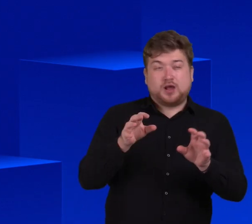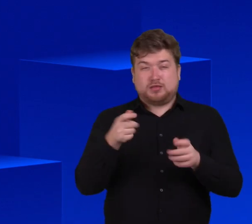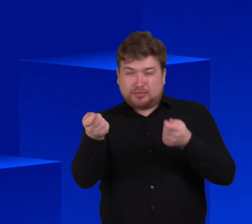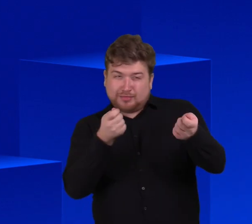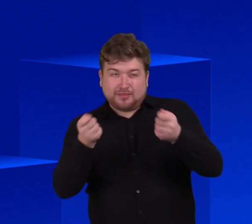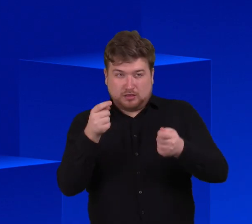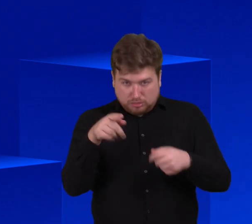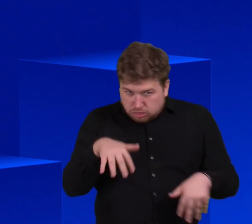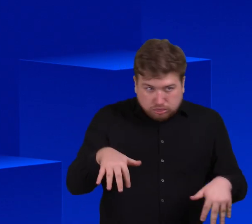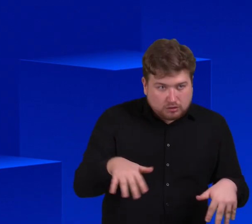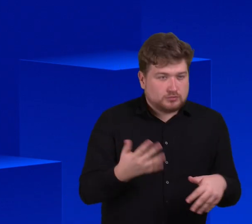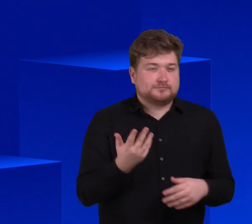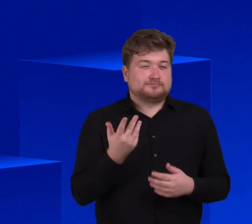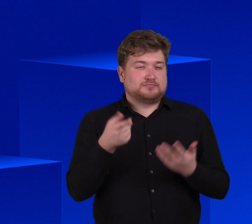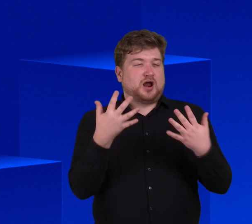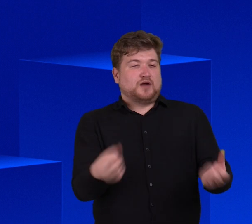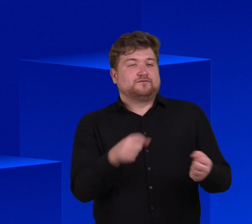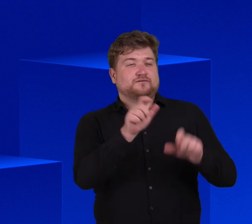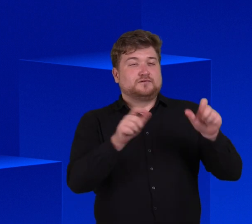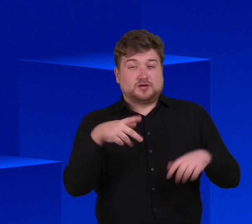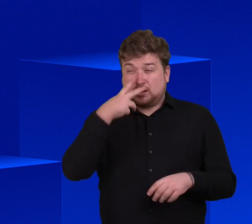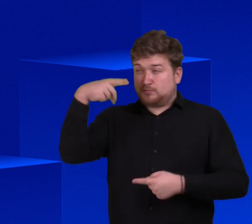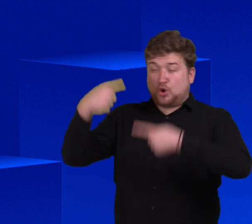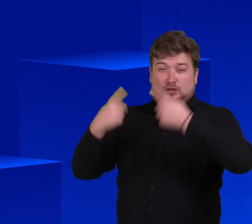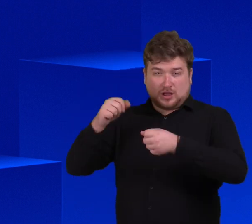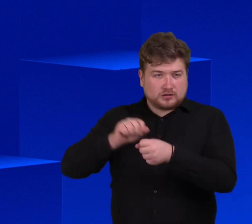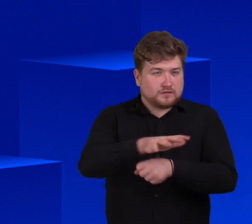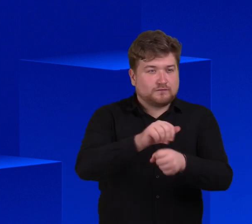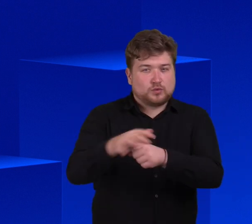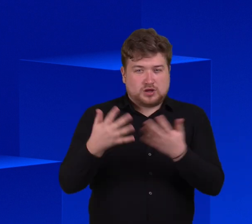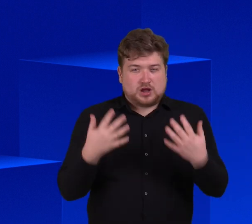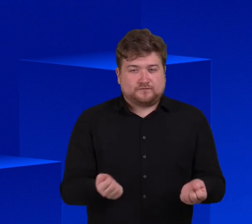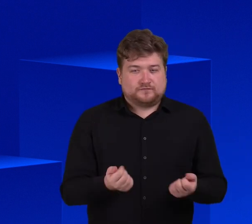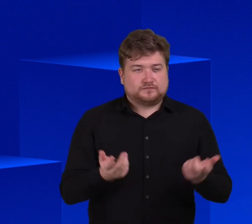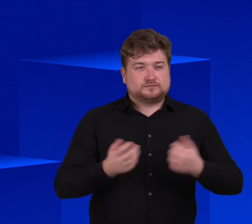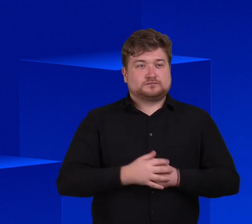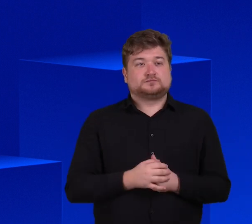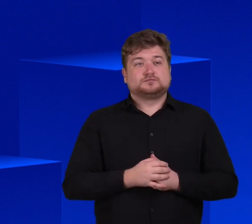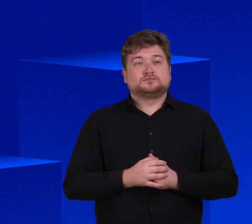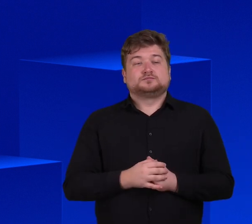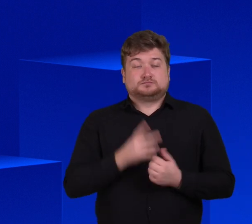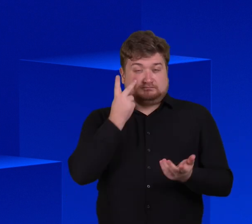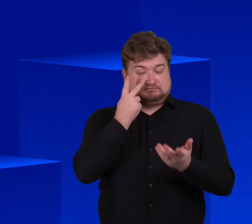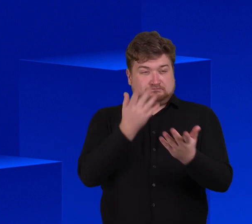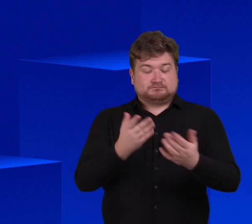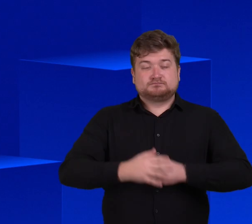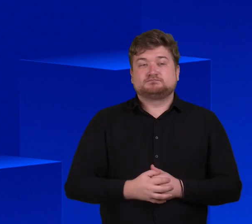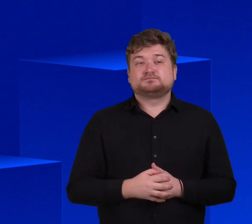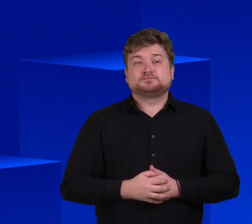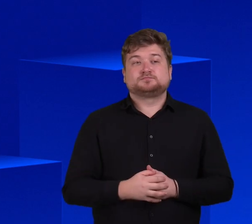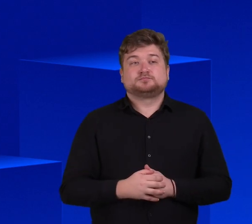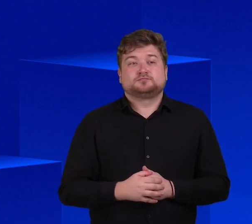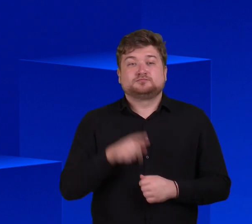this is a divide in how fit and apt we are to build up, bottom-up way,